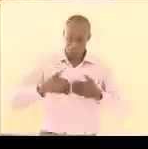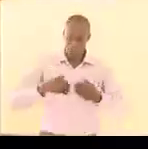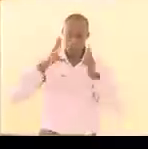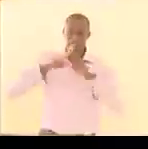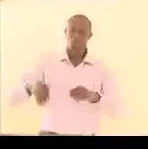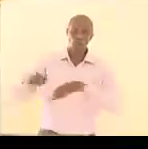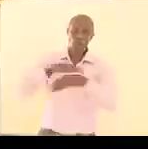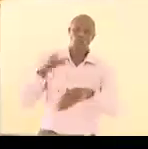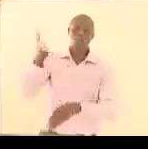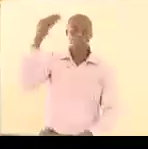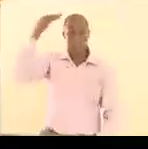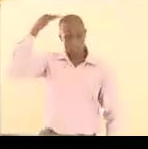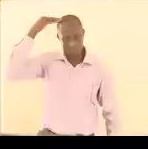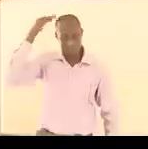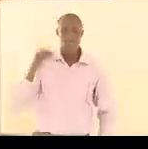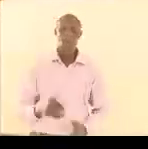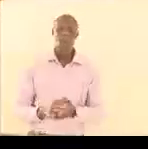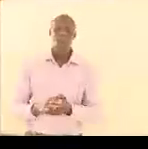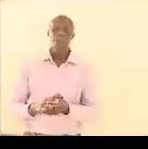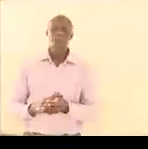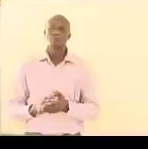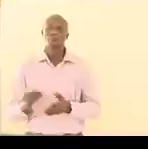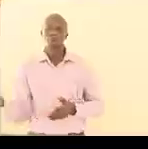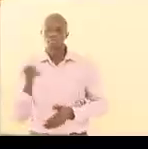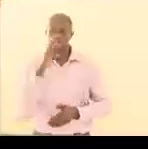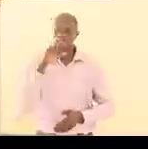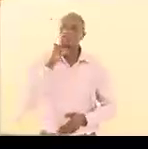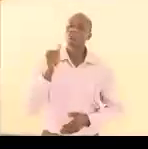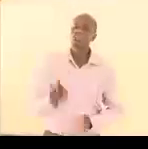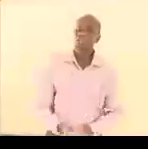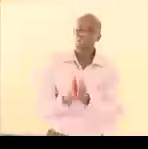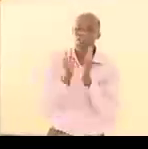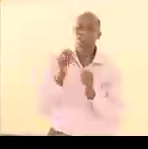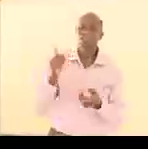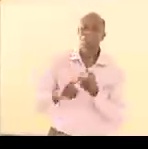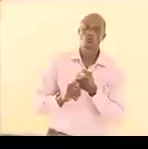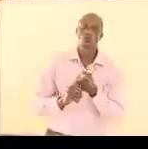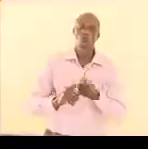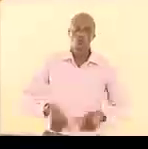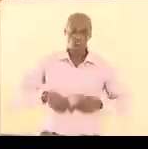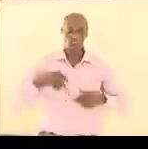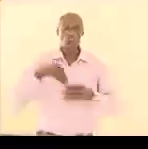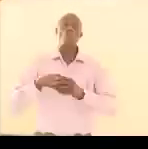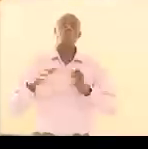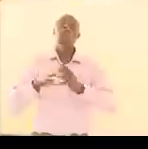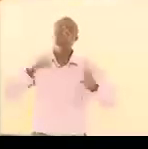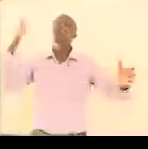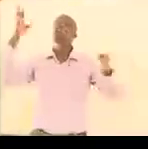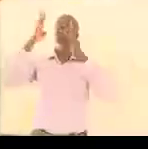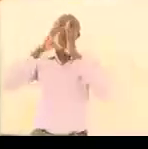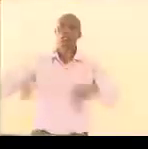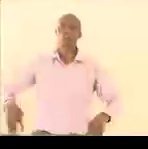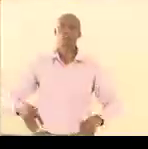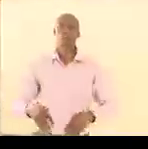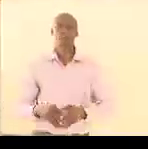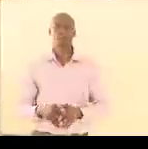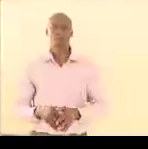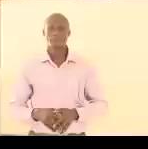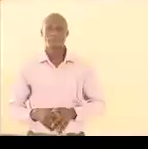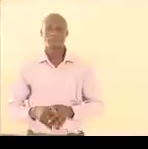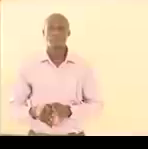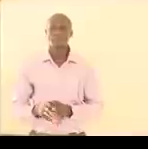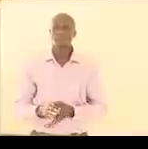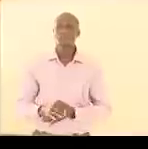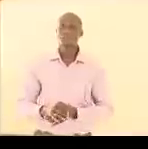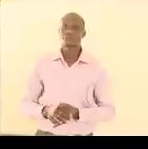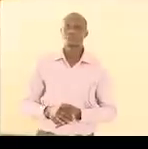a roof over their head. That's all the poor are asking. They are not asking to live in mansions, like the